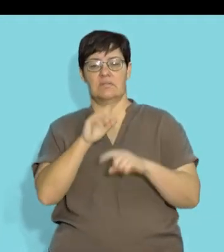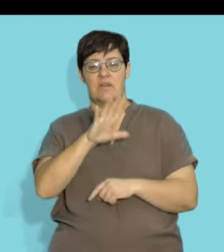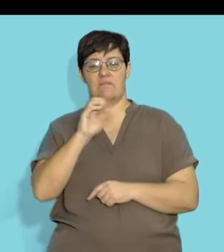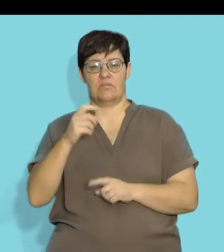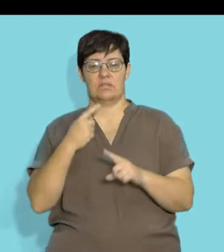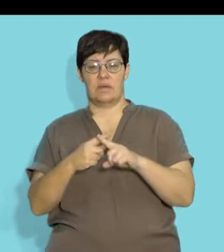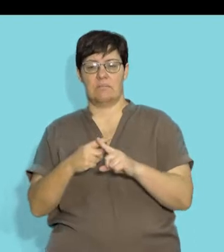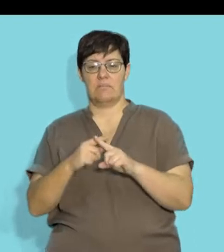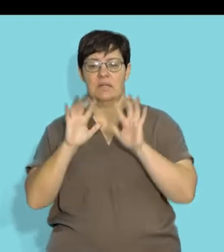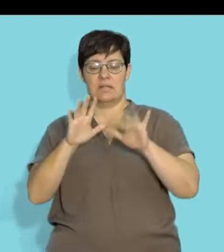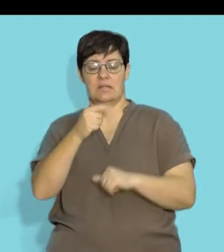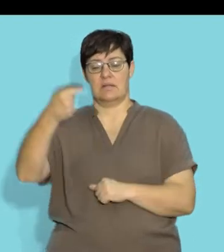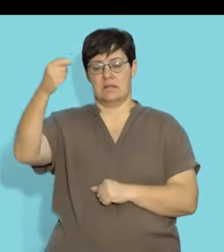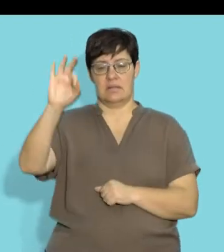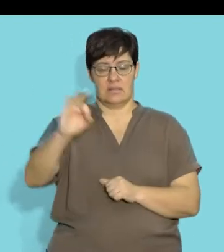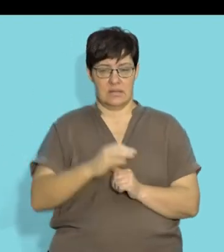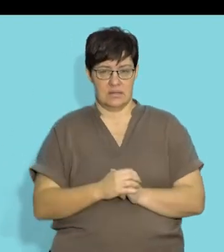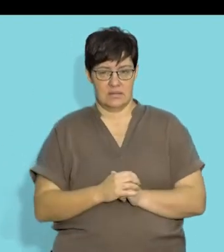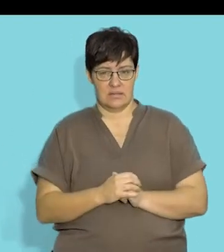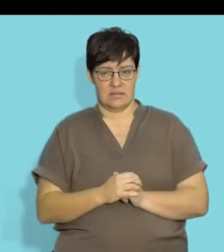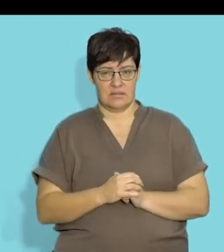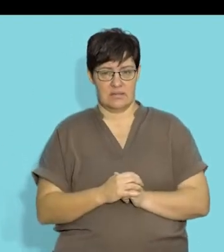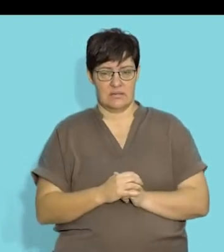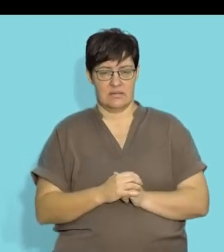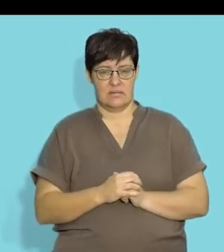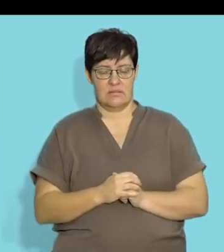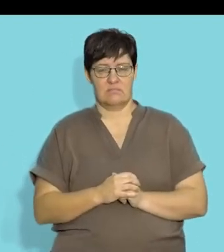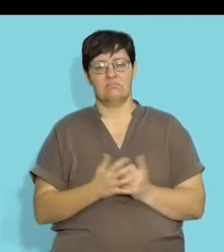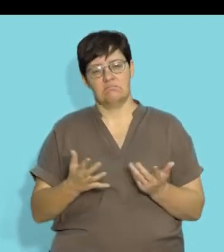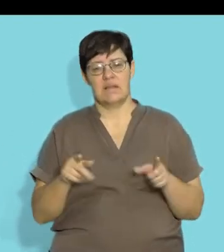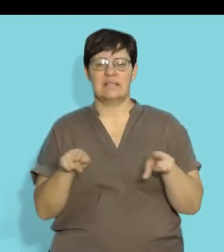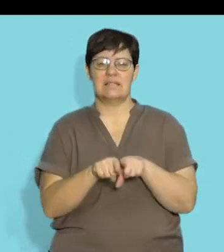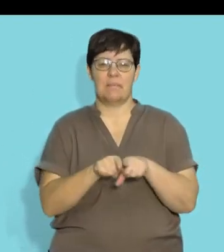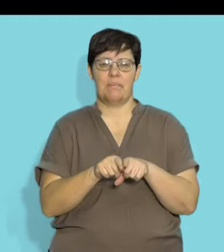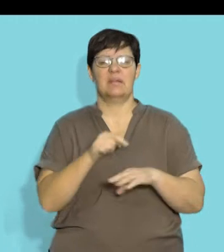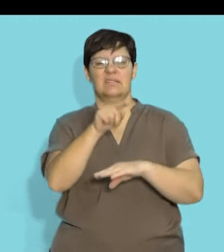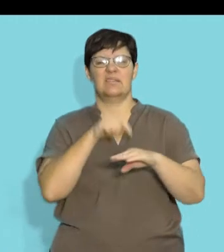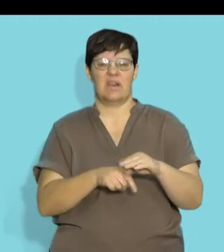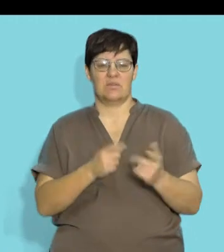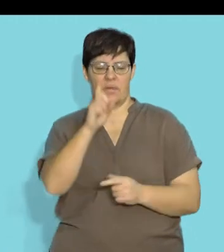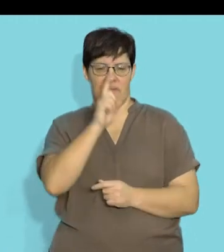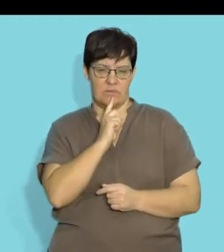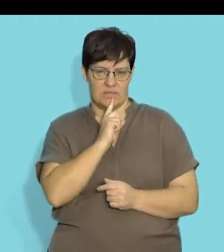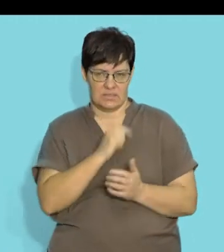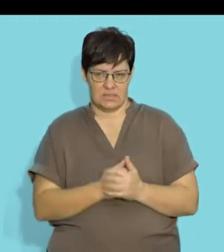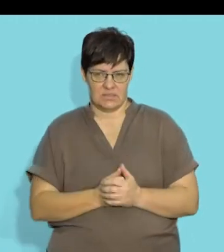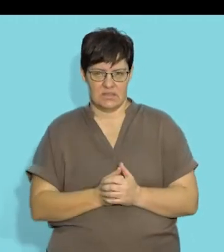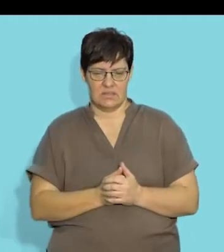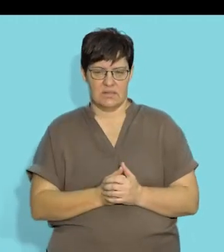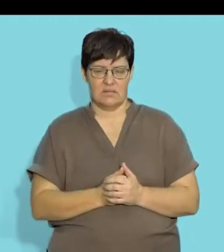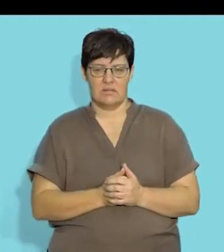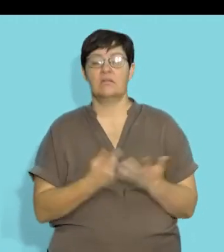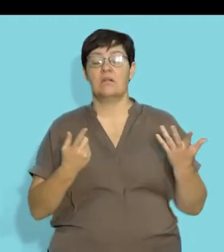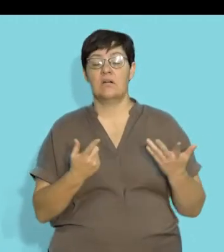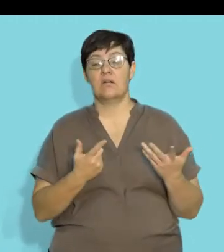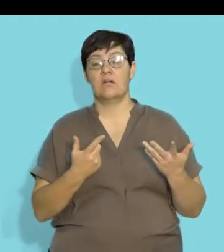500 multiplied by 10 exponent negative 3. Okay, that's the same as dividing by 1,000. Okay,